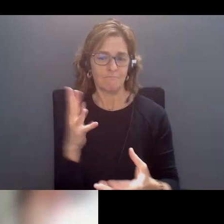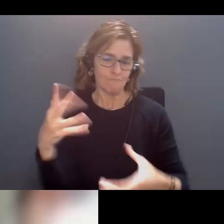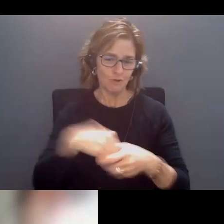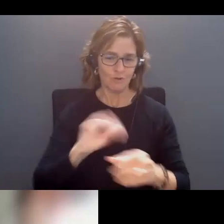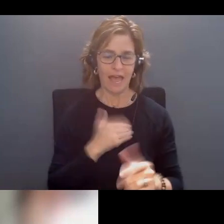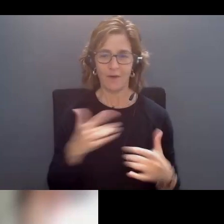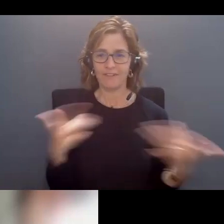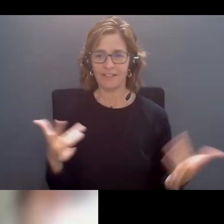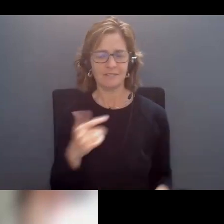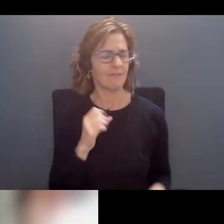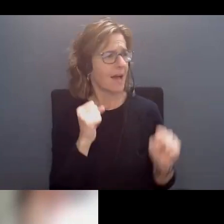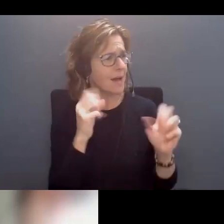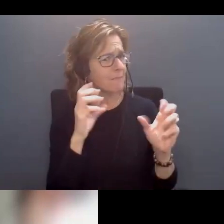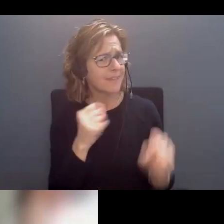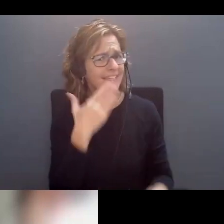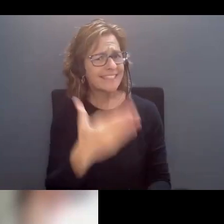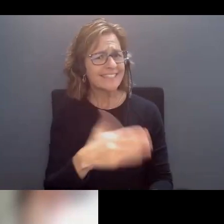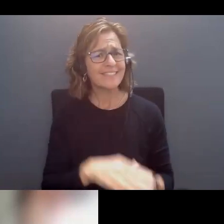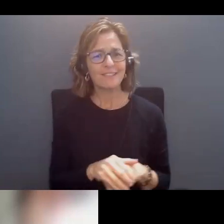Amazing. Thank you. Perfect. Thank you.